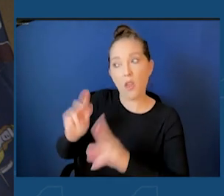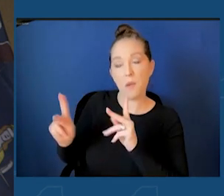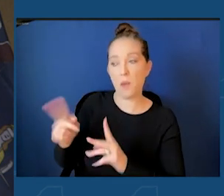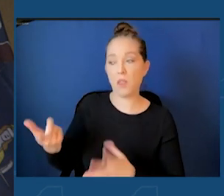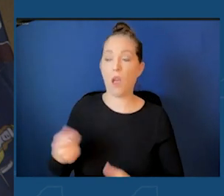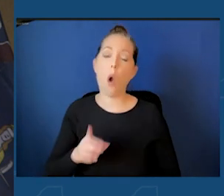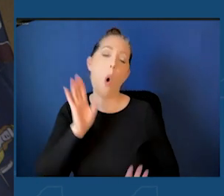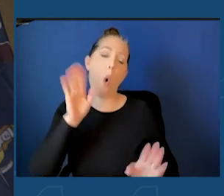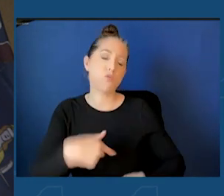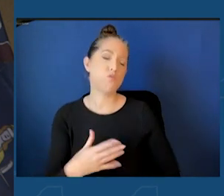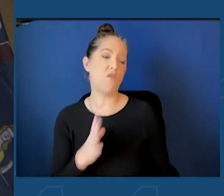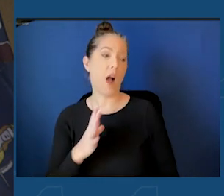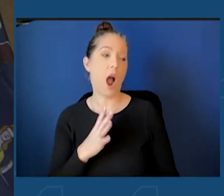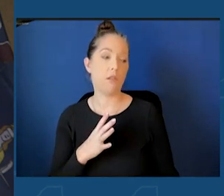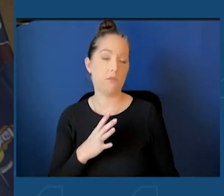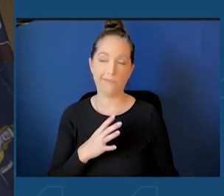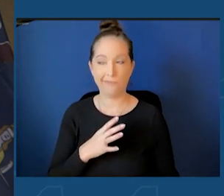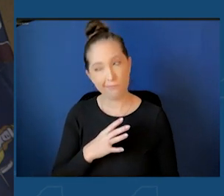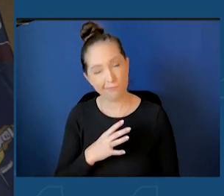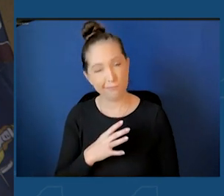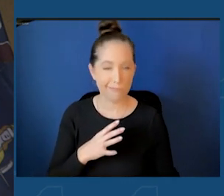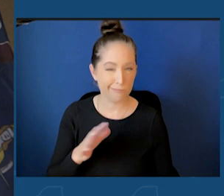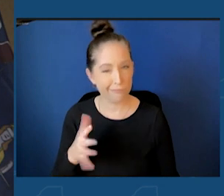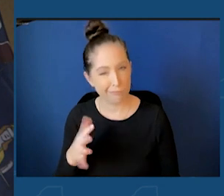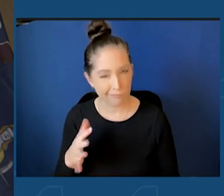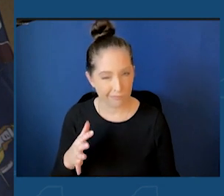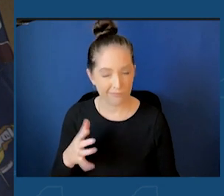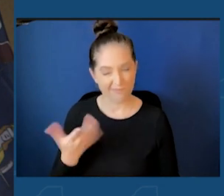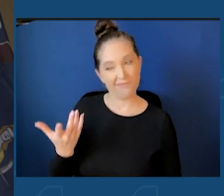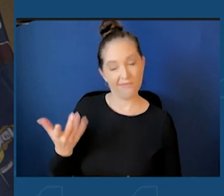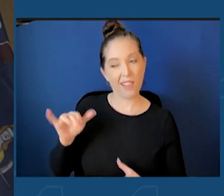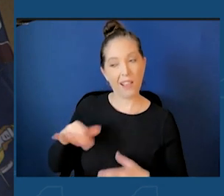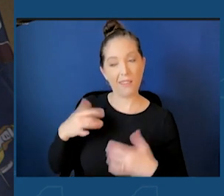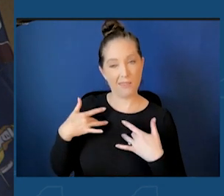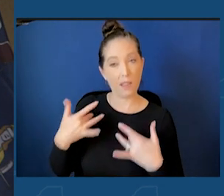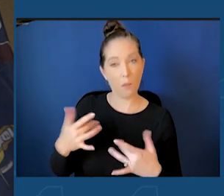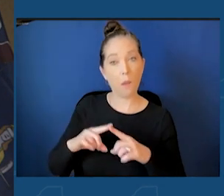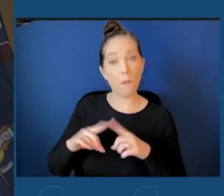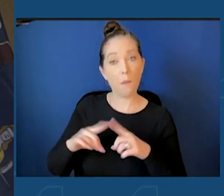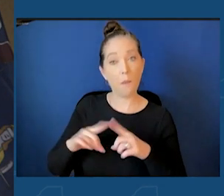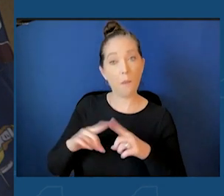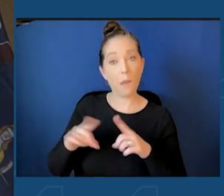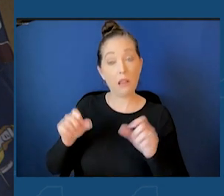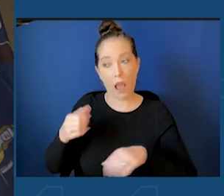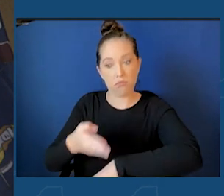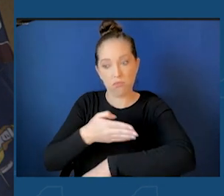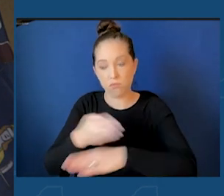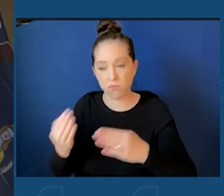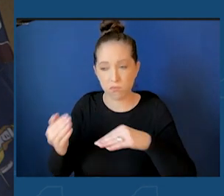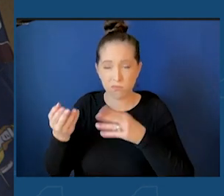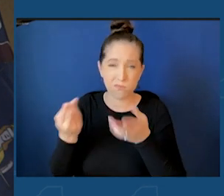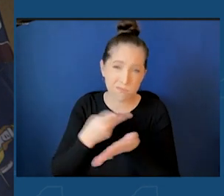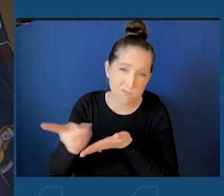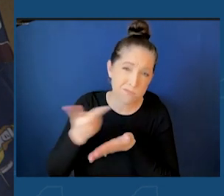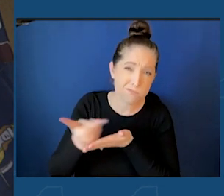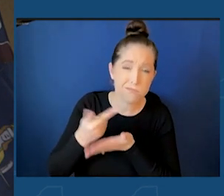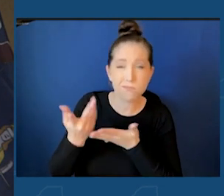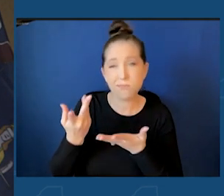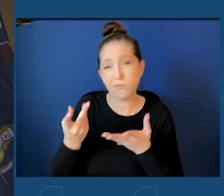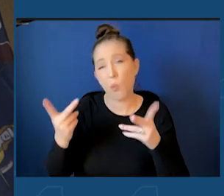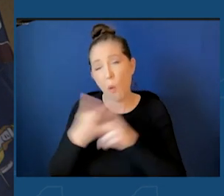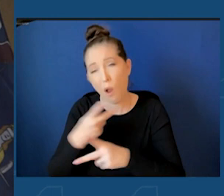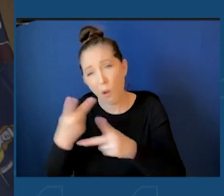right? It's a normal state of affairs, but it can escalate. It can get worse if there's not treatment and help.